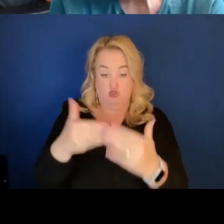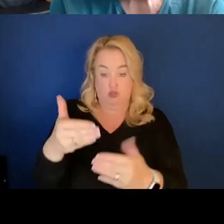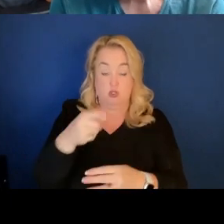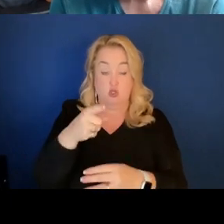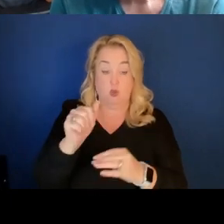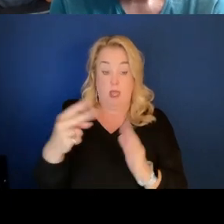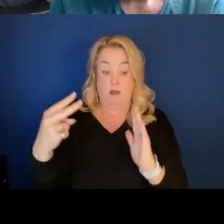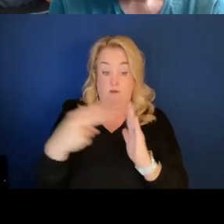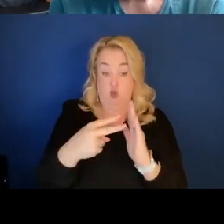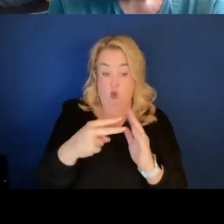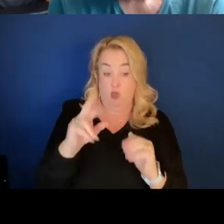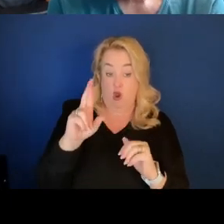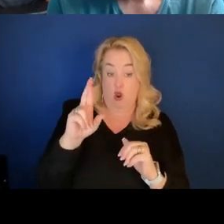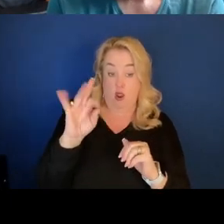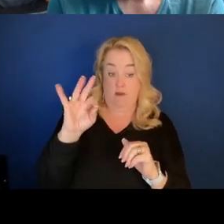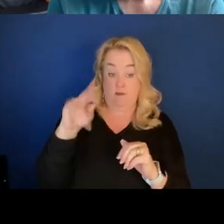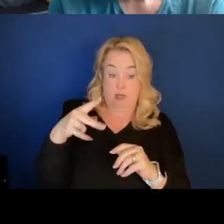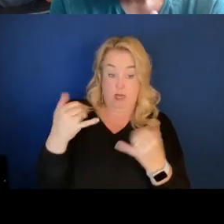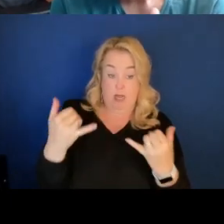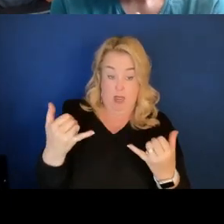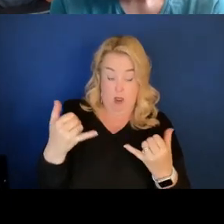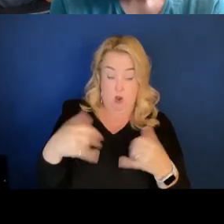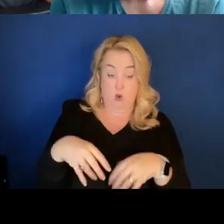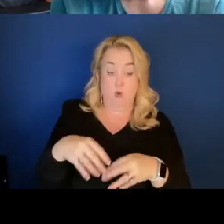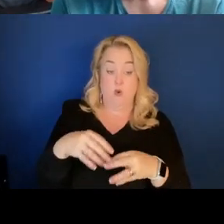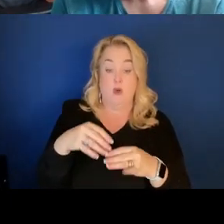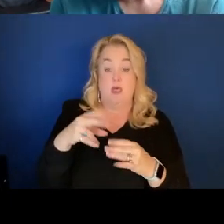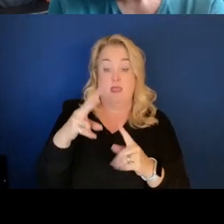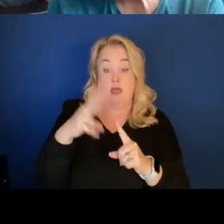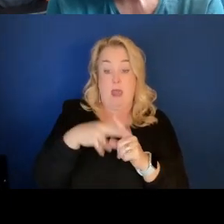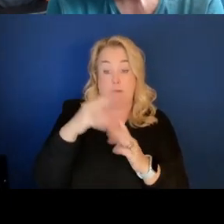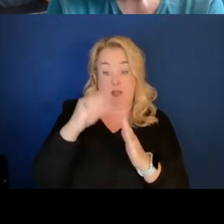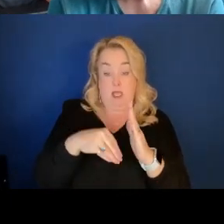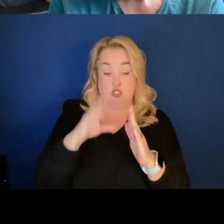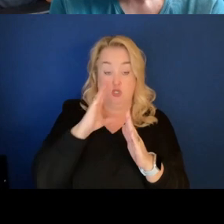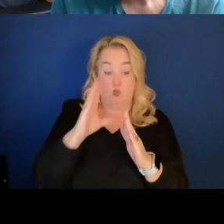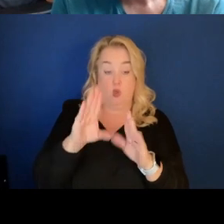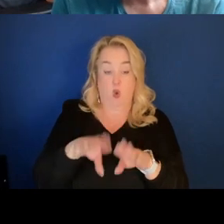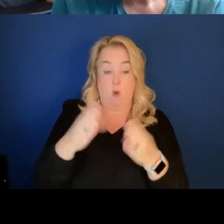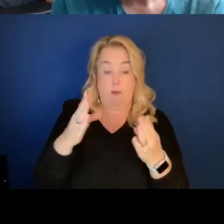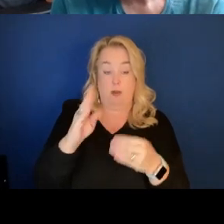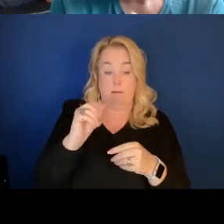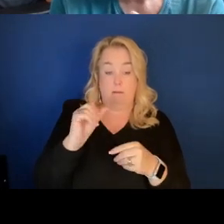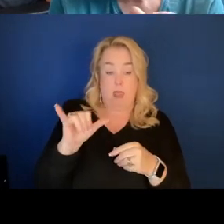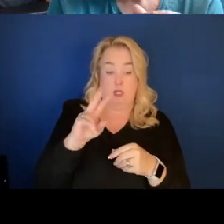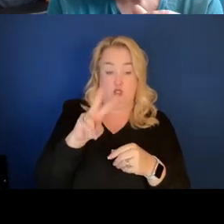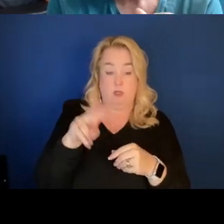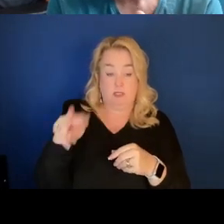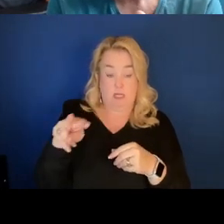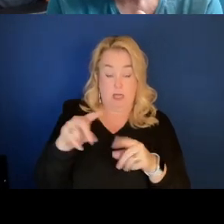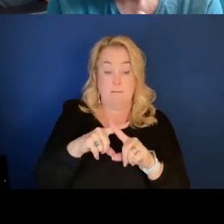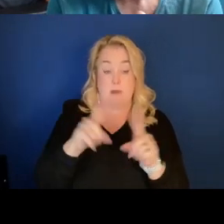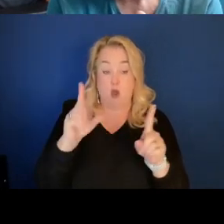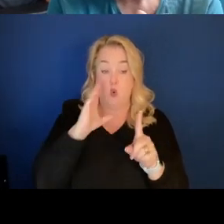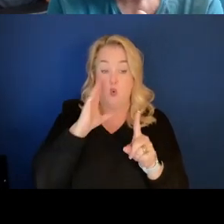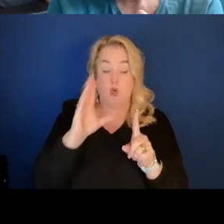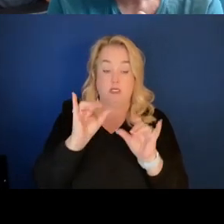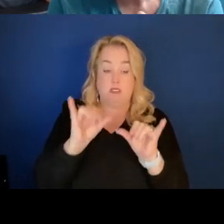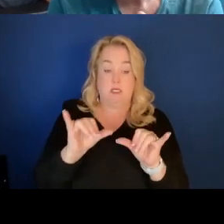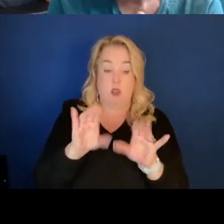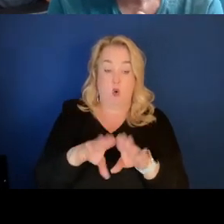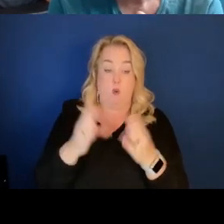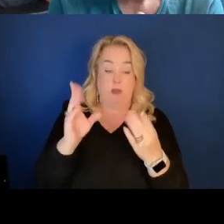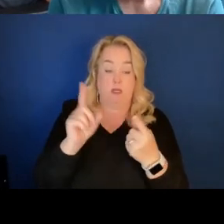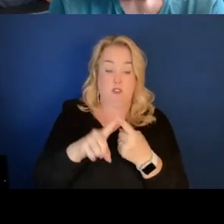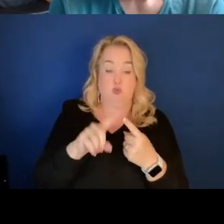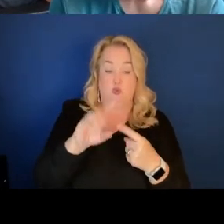the RFP now. The portal for application submission won't open until May 22nd, but it will remain open through